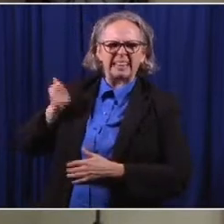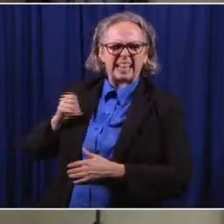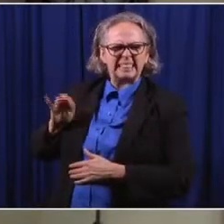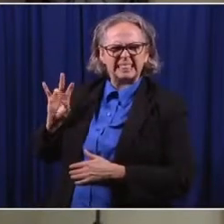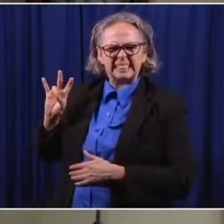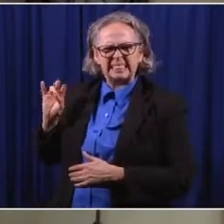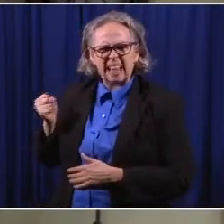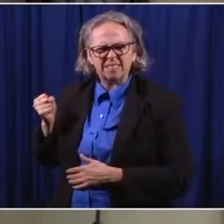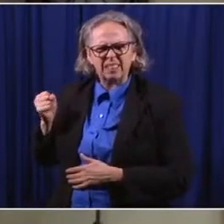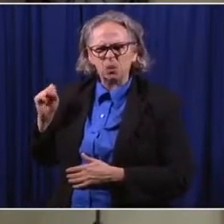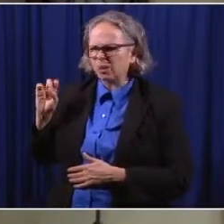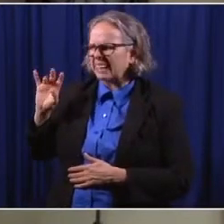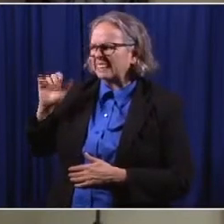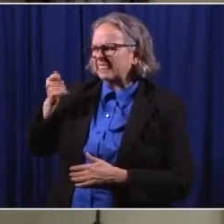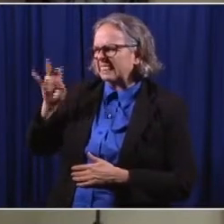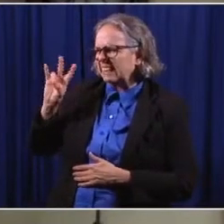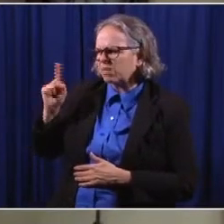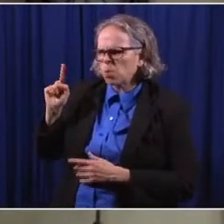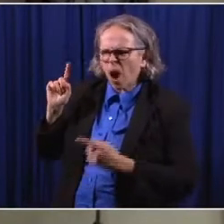for whatever reason for DNA.